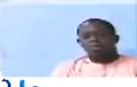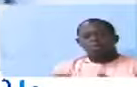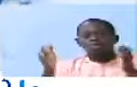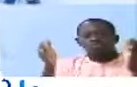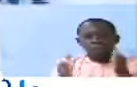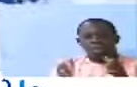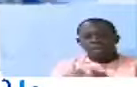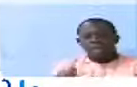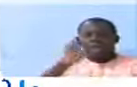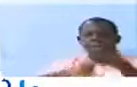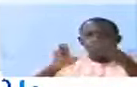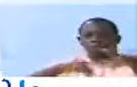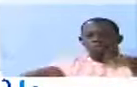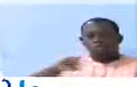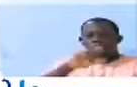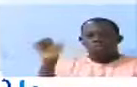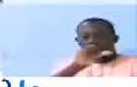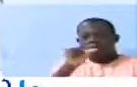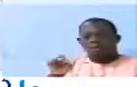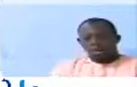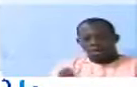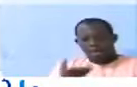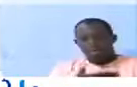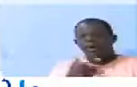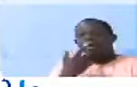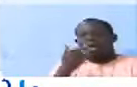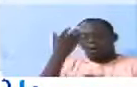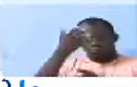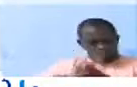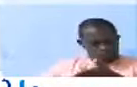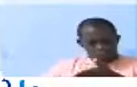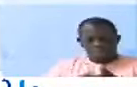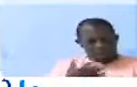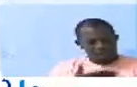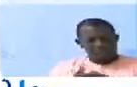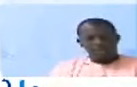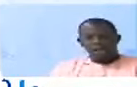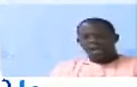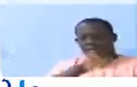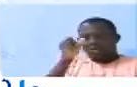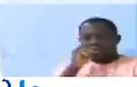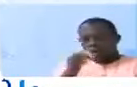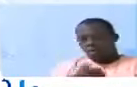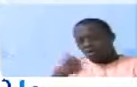Shortly, they came back. Some were bleeding among them, and they said some of them died.